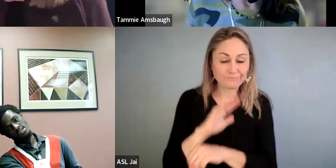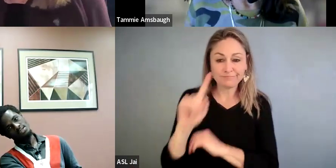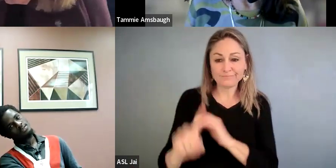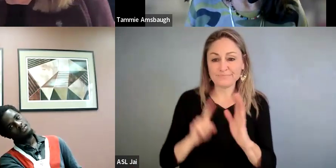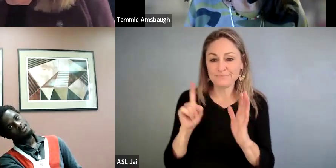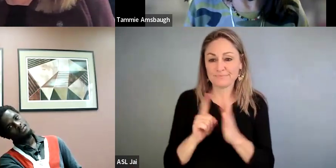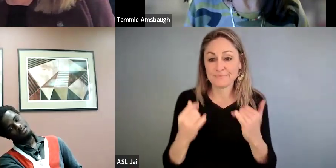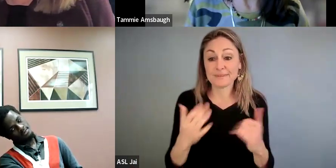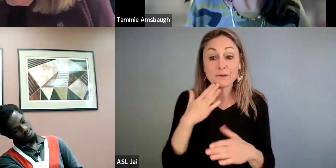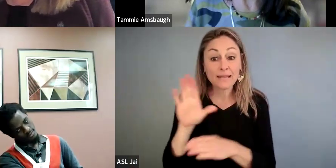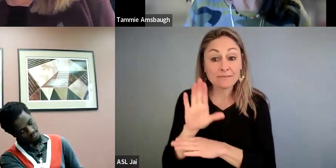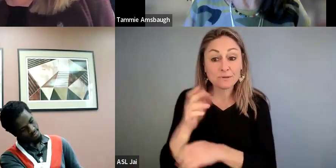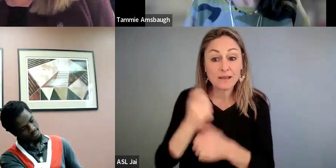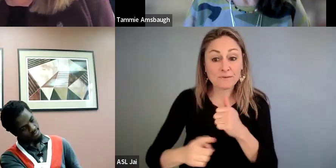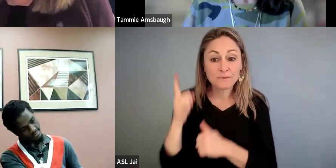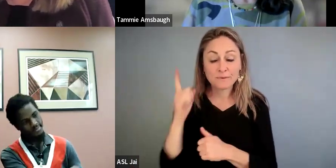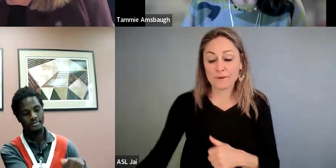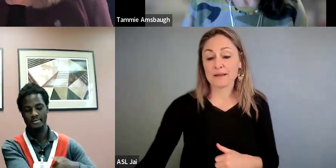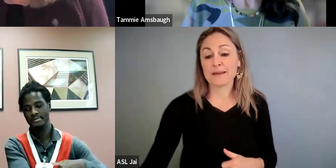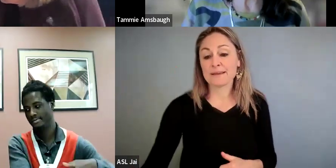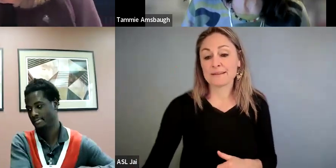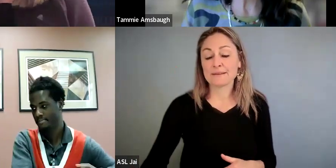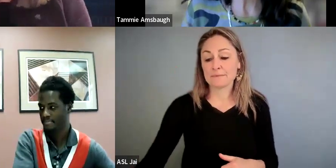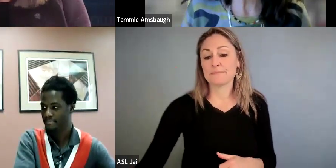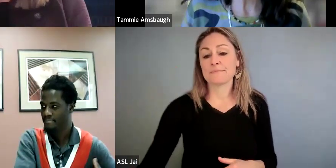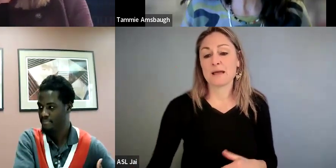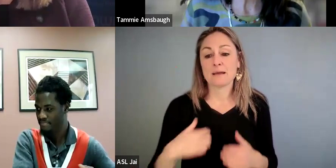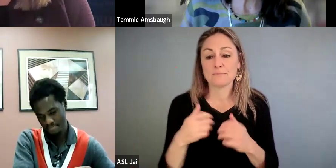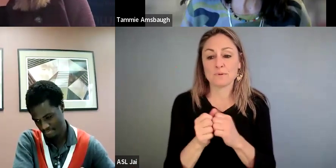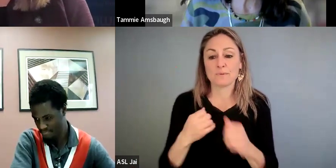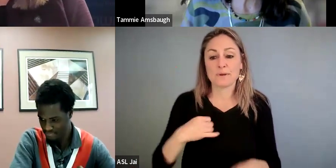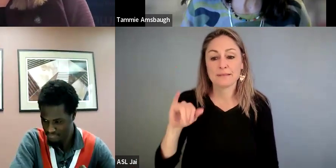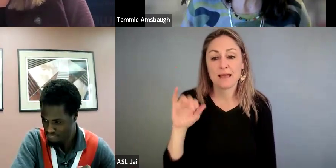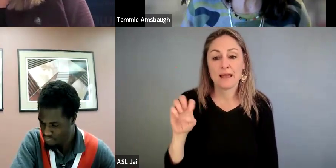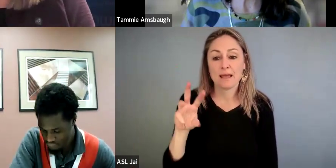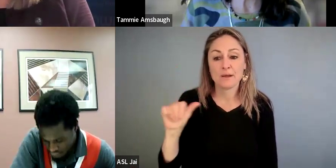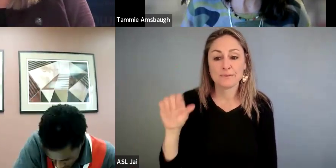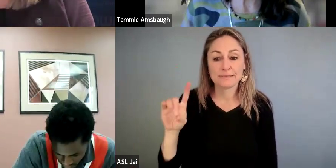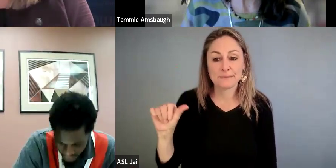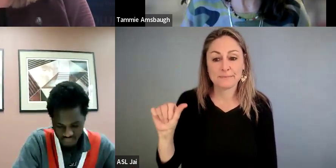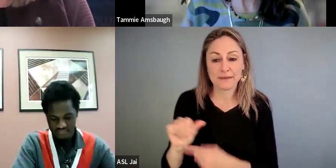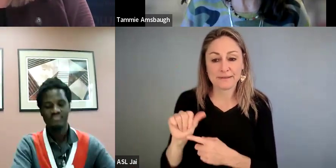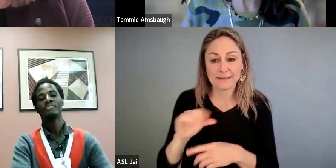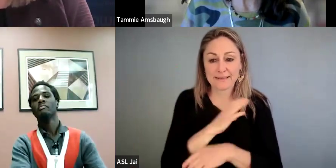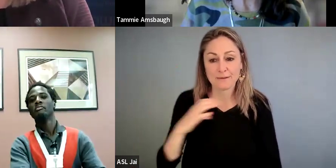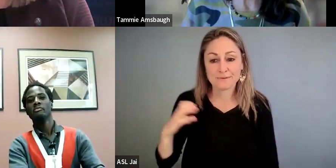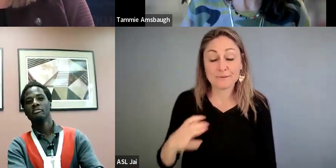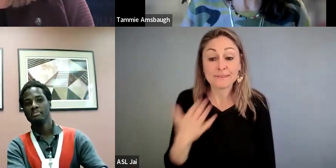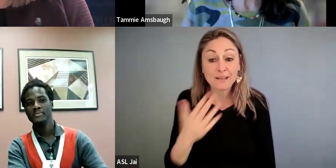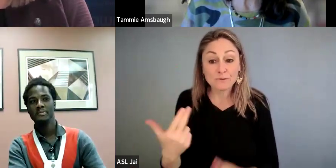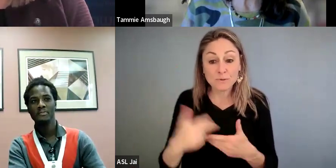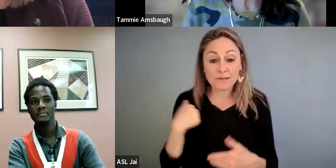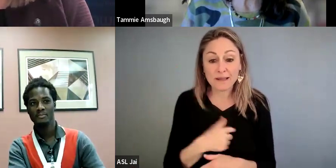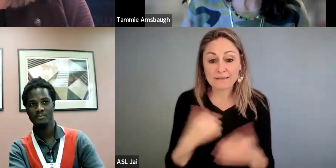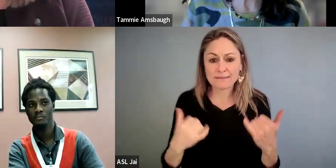Good afternoon, everybody. I'm Brooke Lovelace with the Iowa Developmental Disabilities Council. Thanks so much for joining us today. We